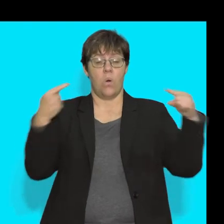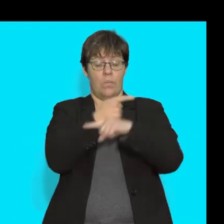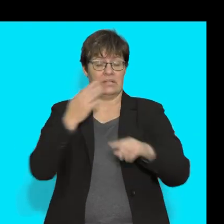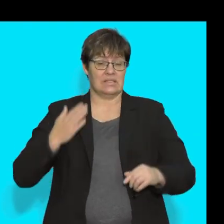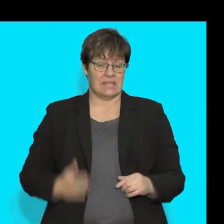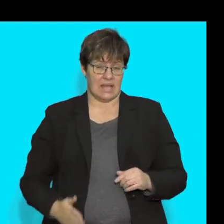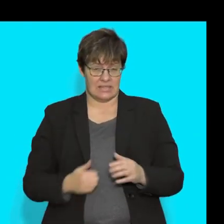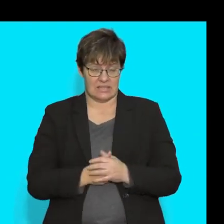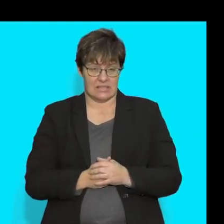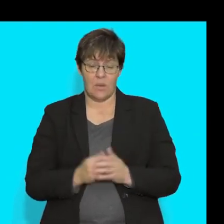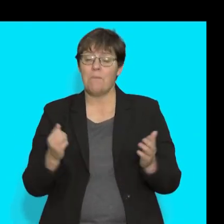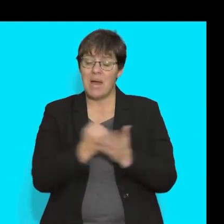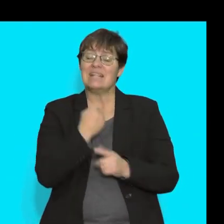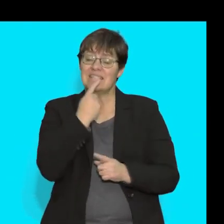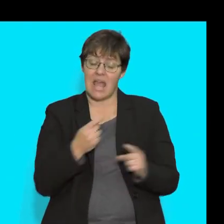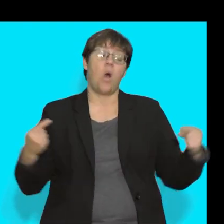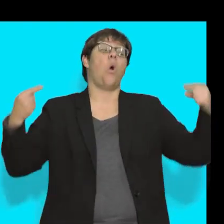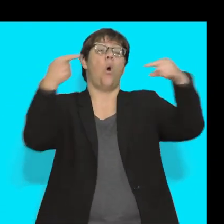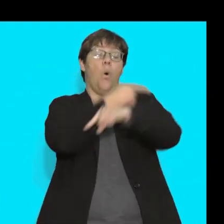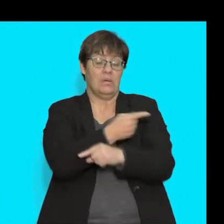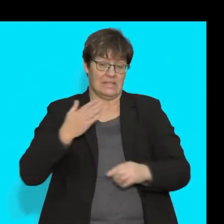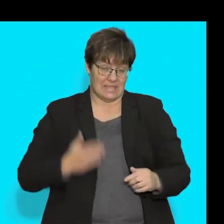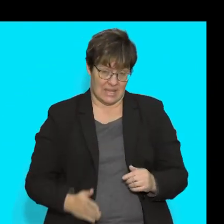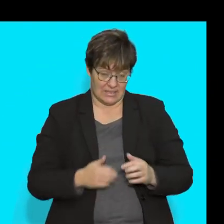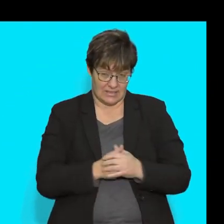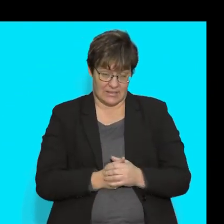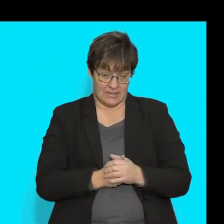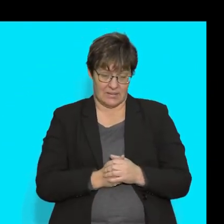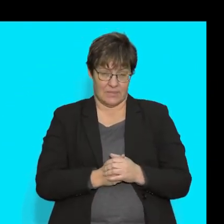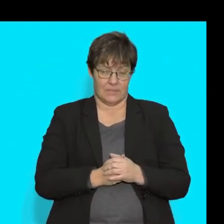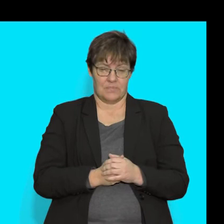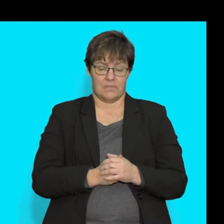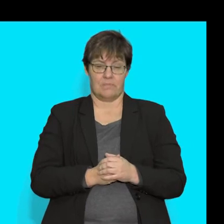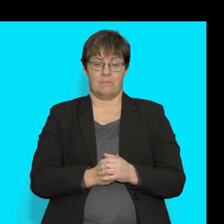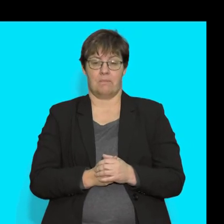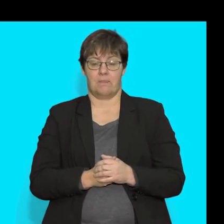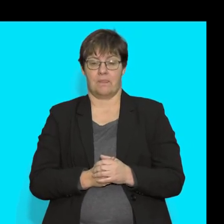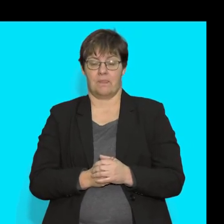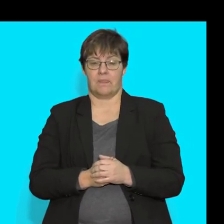of opposite sides. You need to specifically say that it's opposite sides